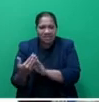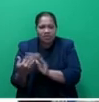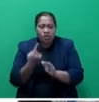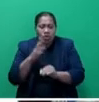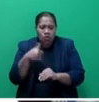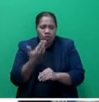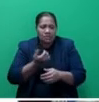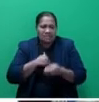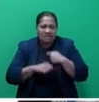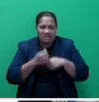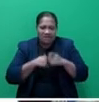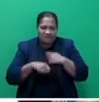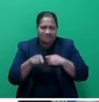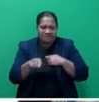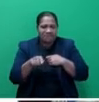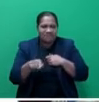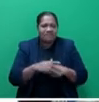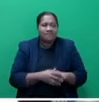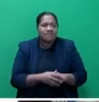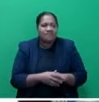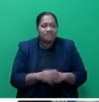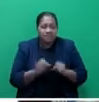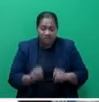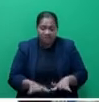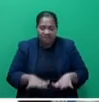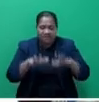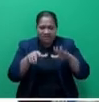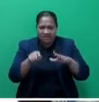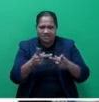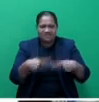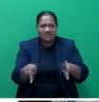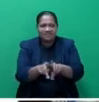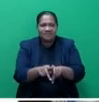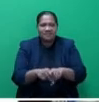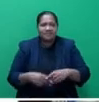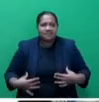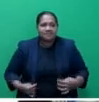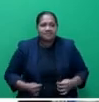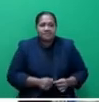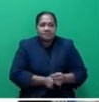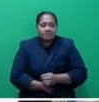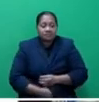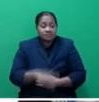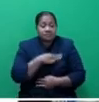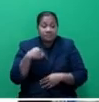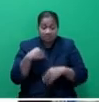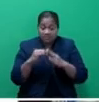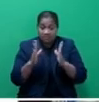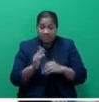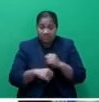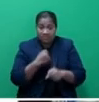suffer from this particular flooding of that particular area. Ministry of Housing will continue to monitor